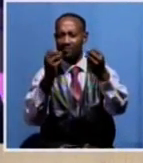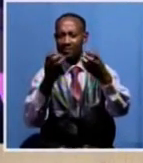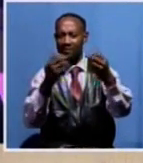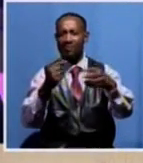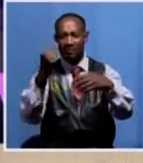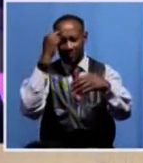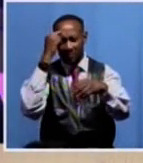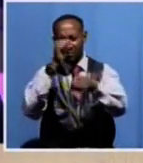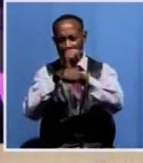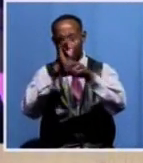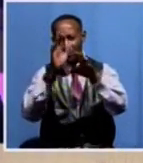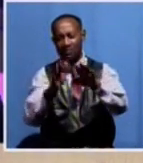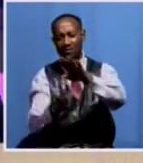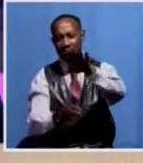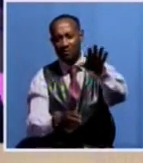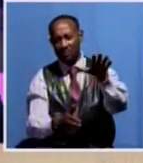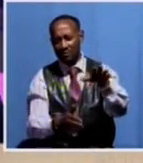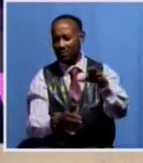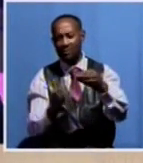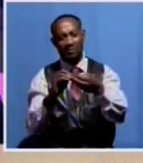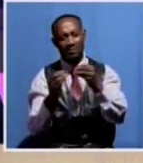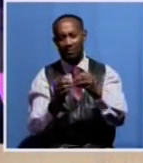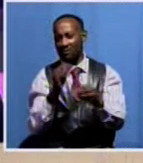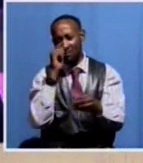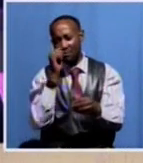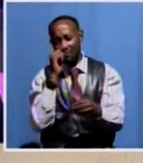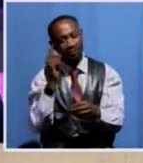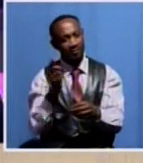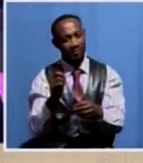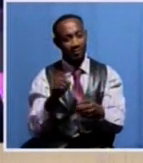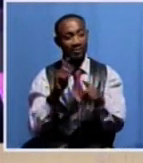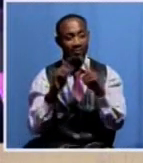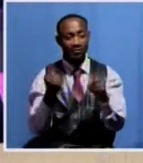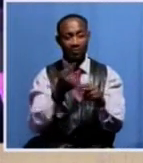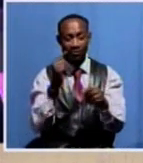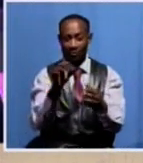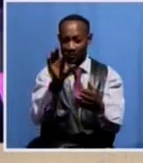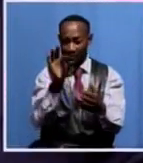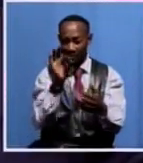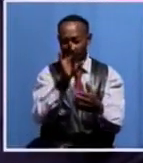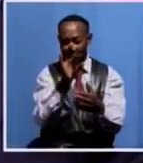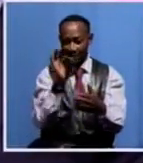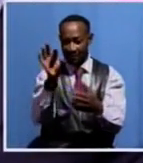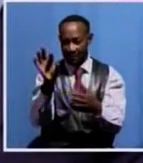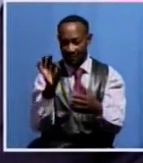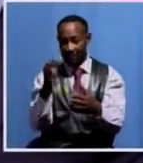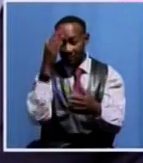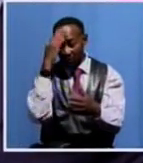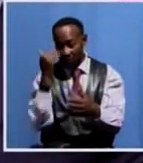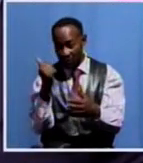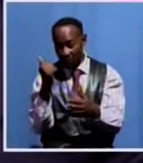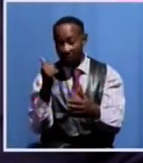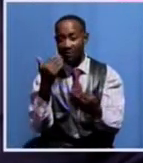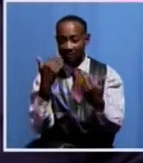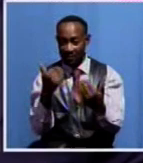it, and it's not a small number. Now, we're only able to pick because of going electronic, because now you